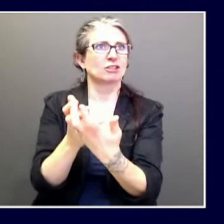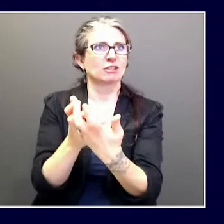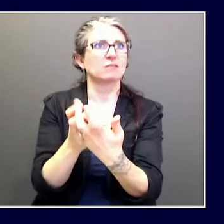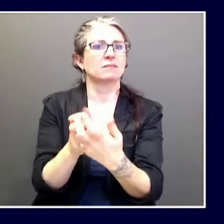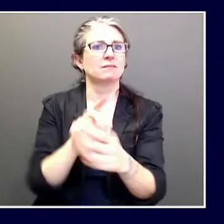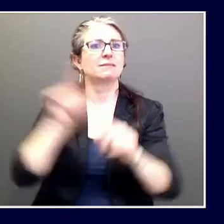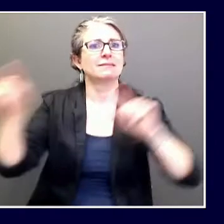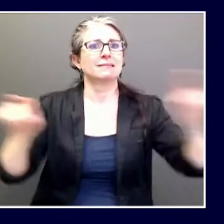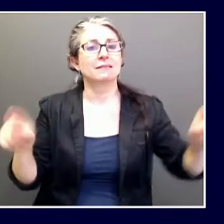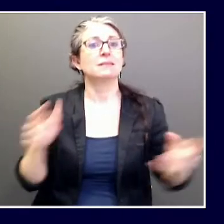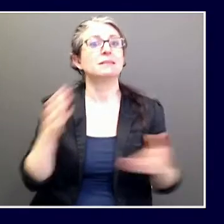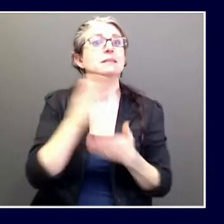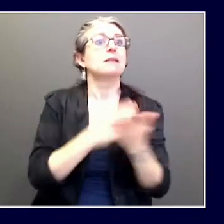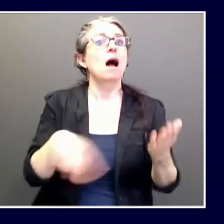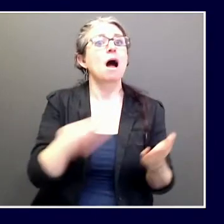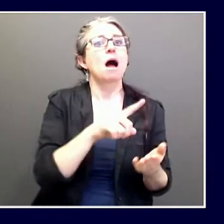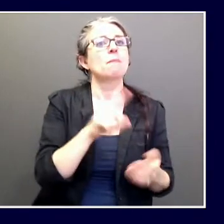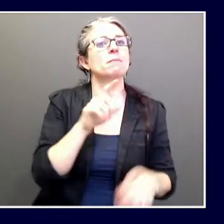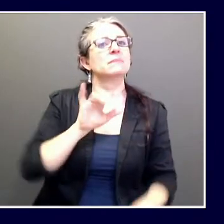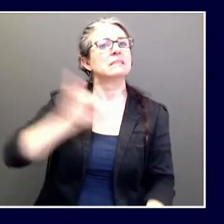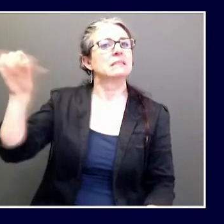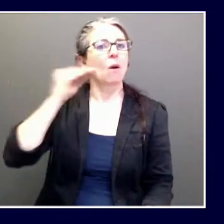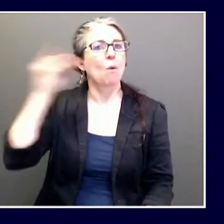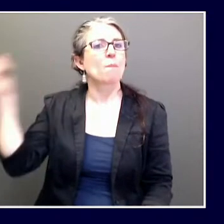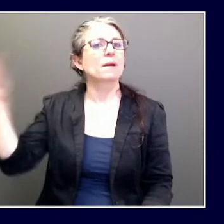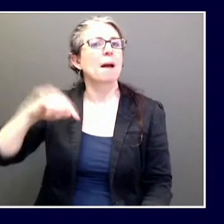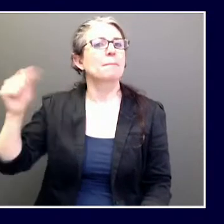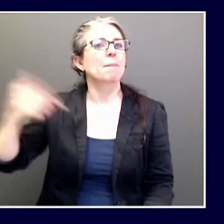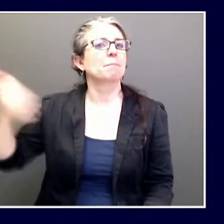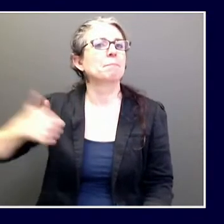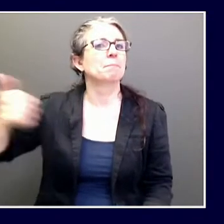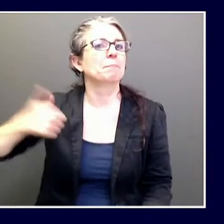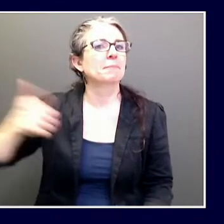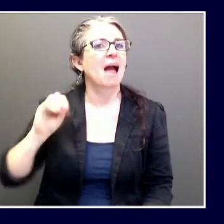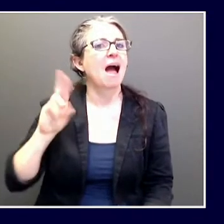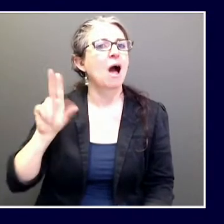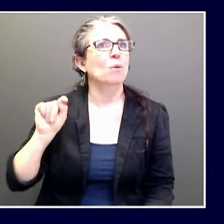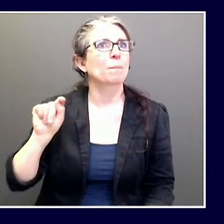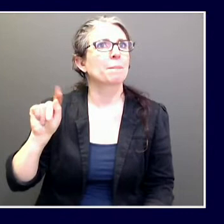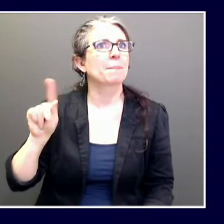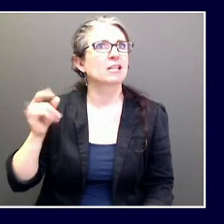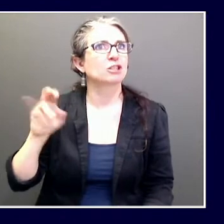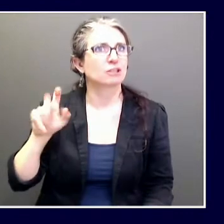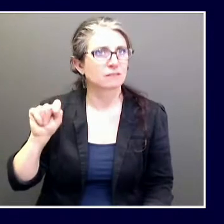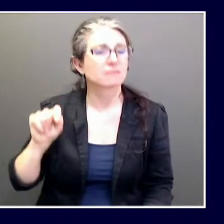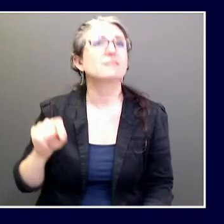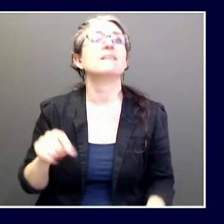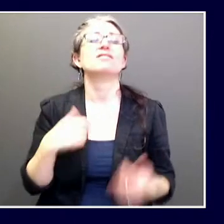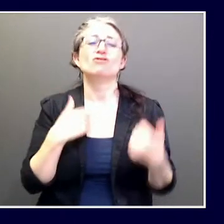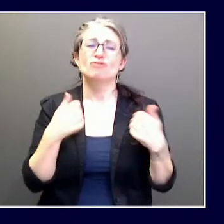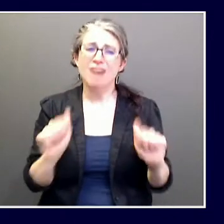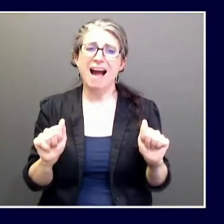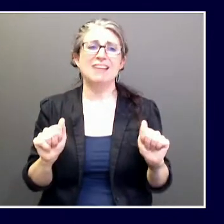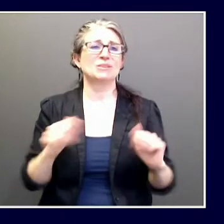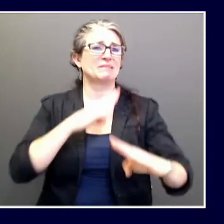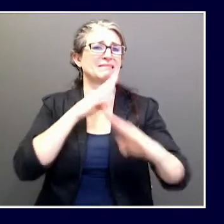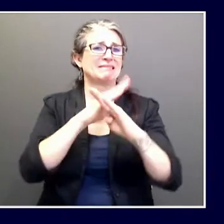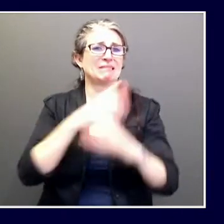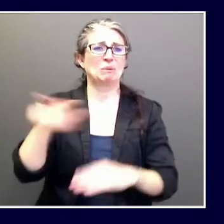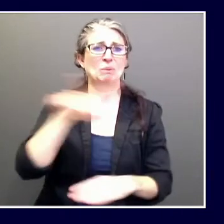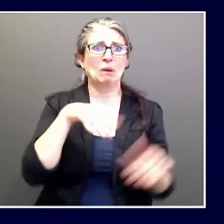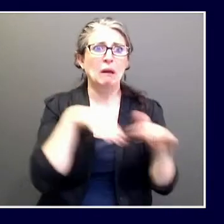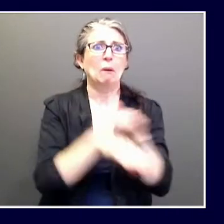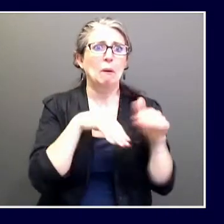to keep people out of hospitals. So we have been working with our hospitals primarily because the